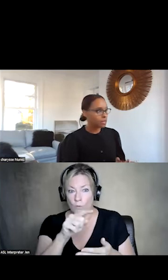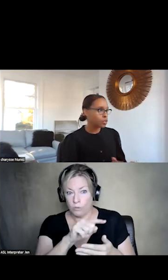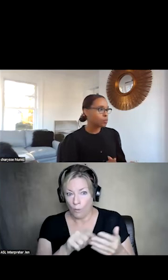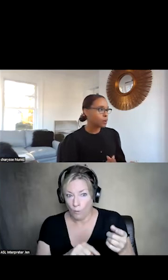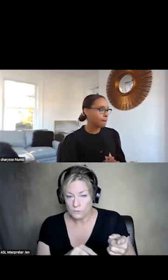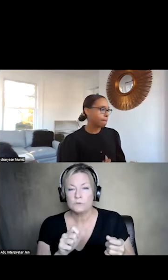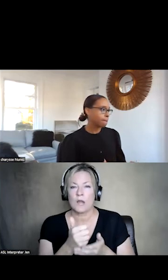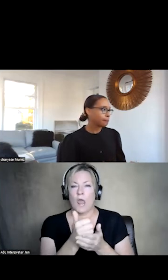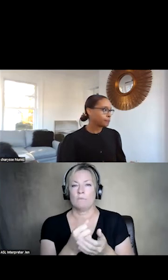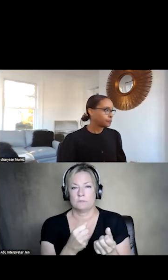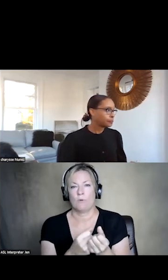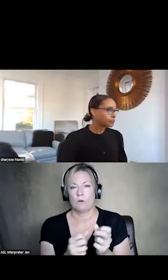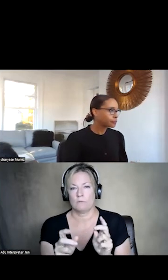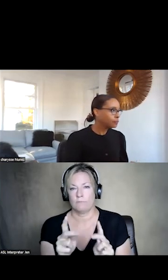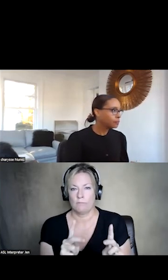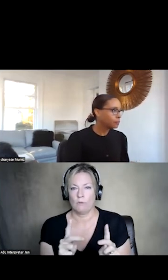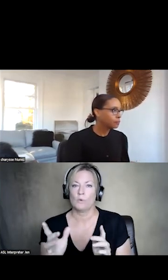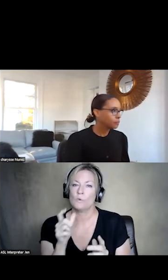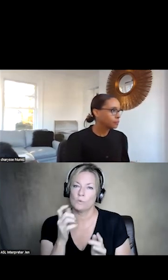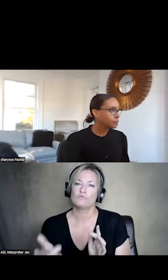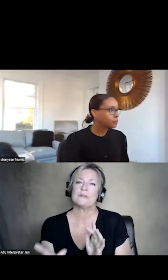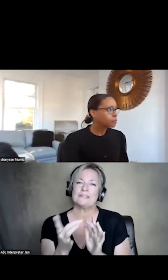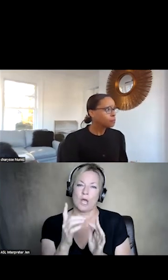to get support.